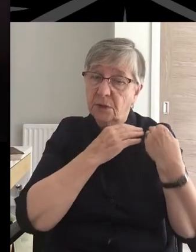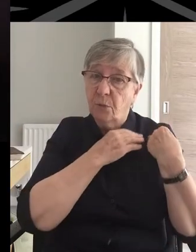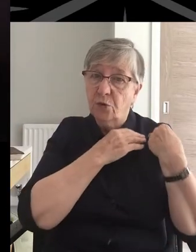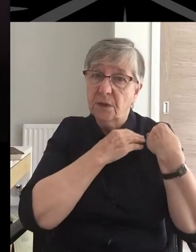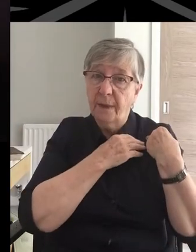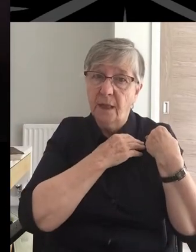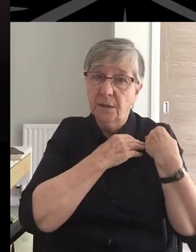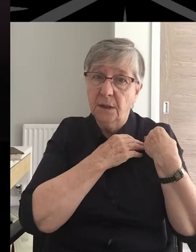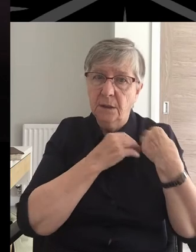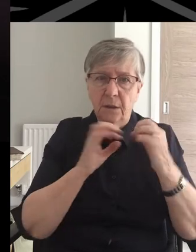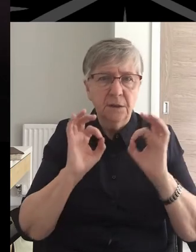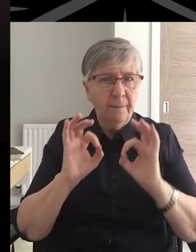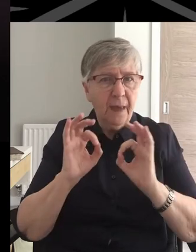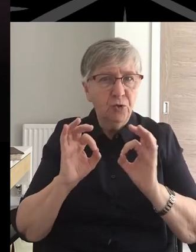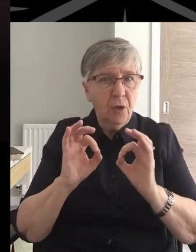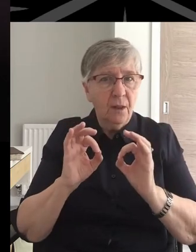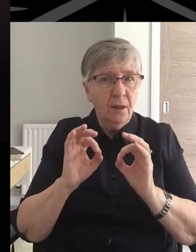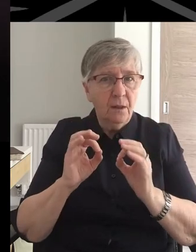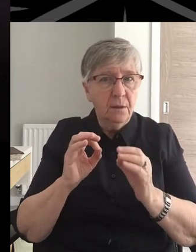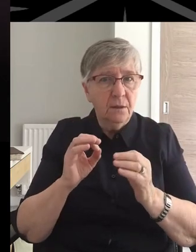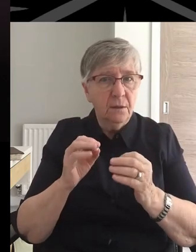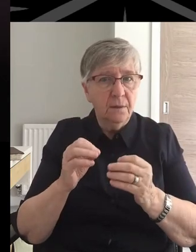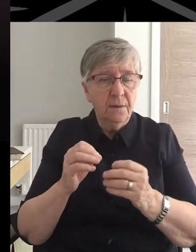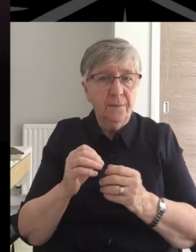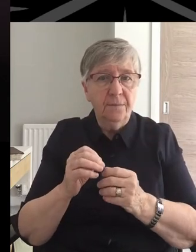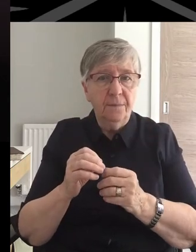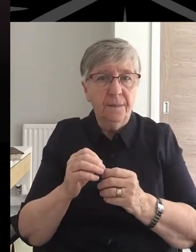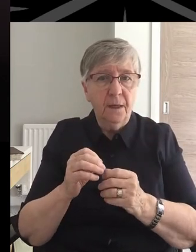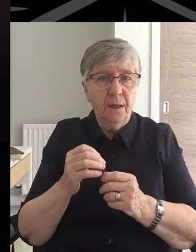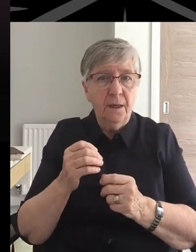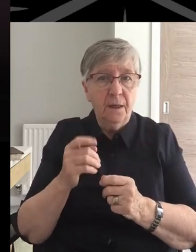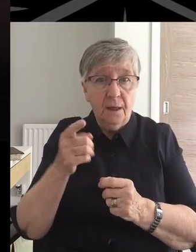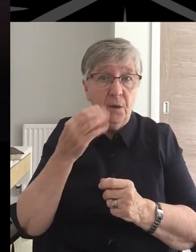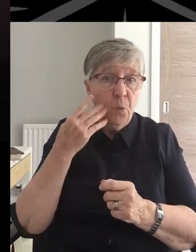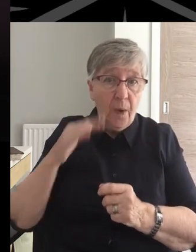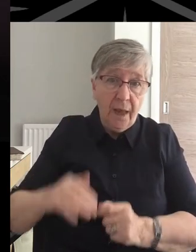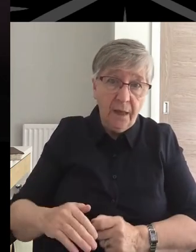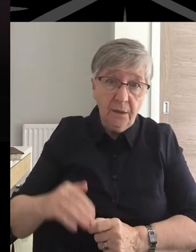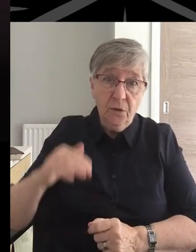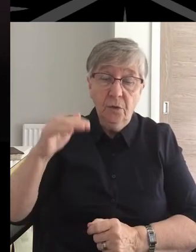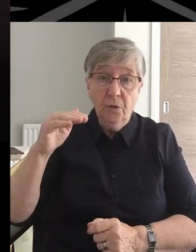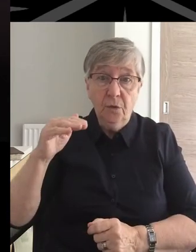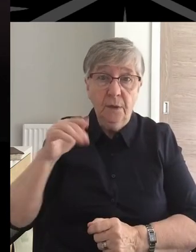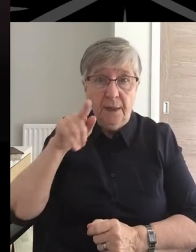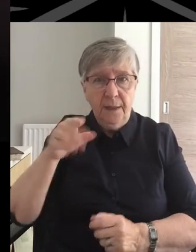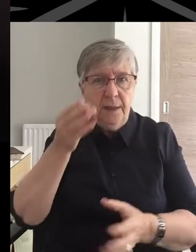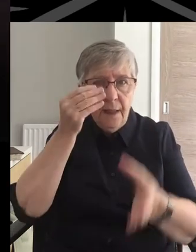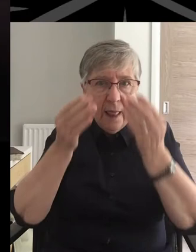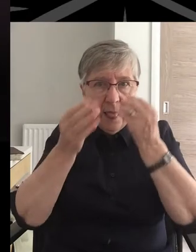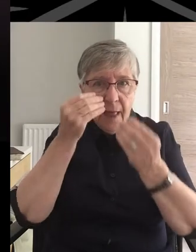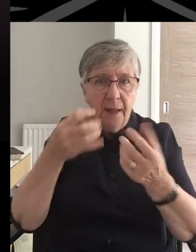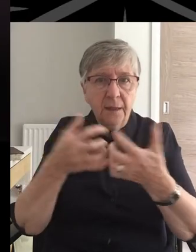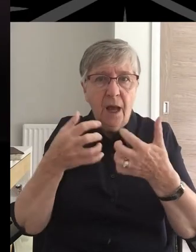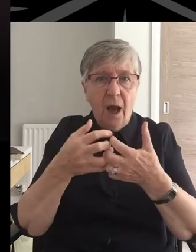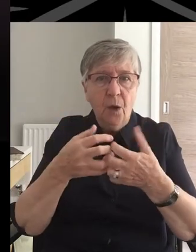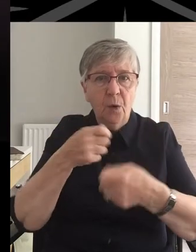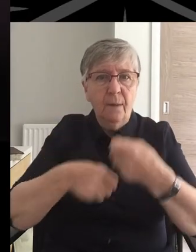of great privilege. And his young years were all shaped towards fulfilling that great